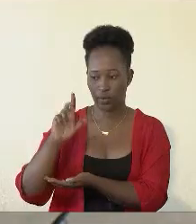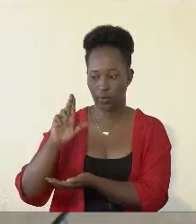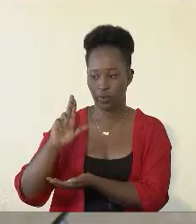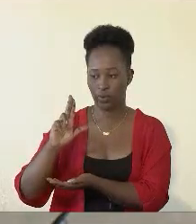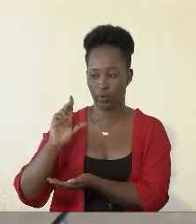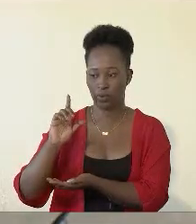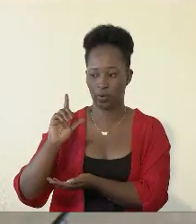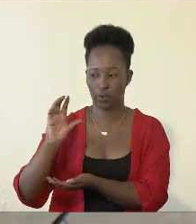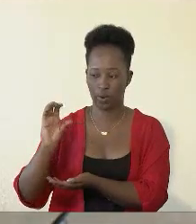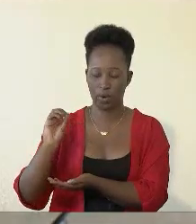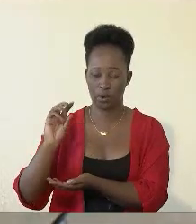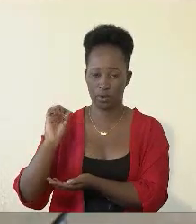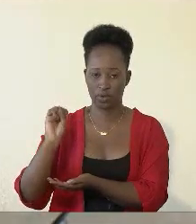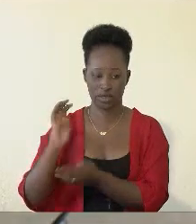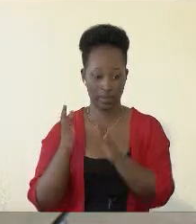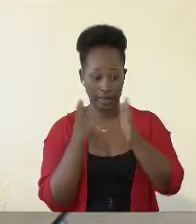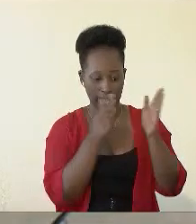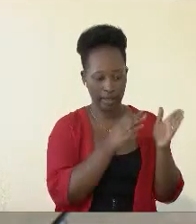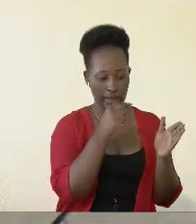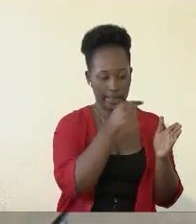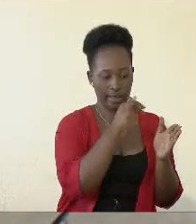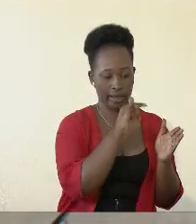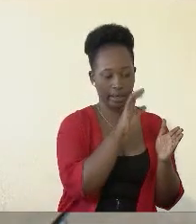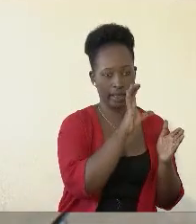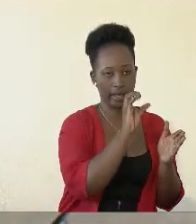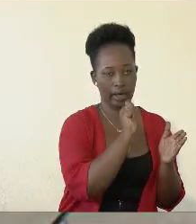increases the level of glucose in the blood. So they work